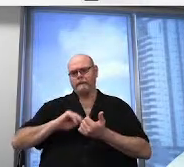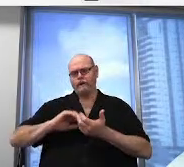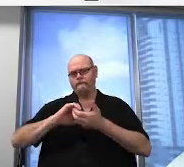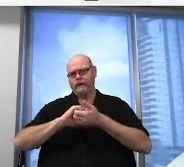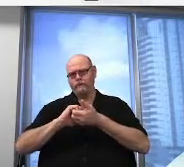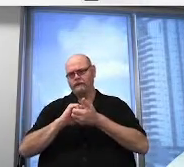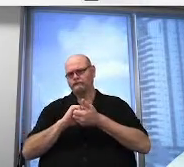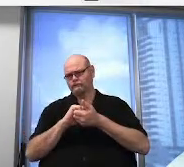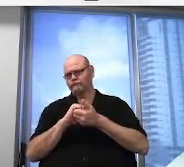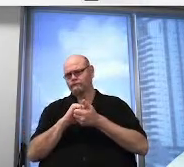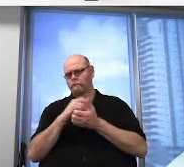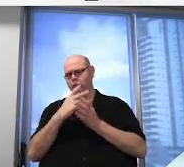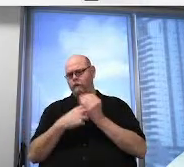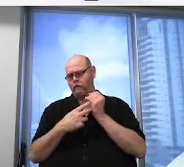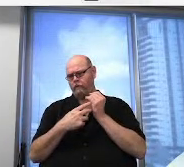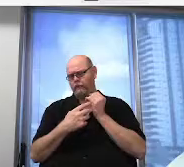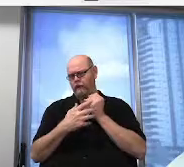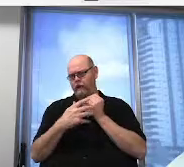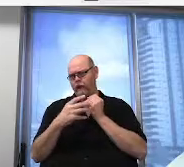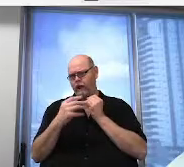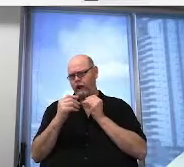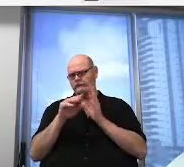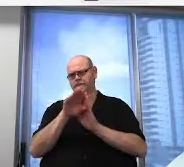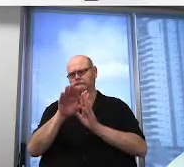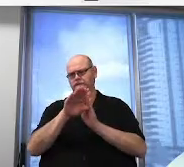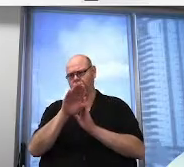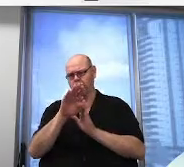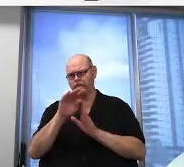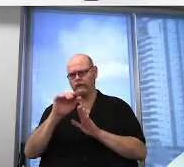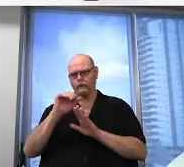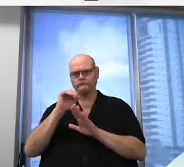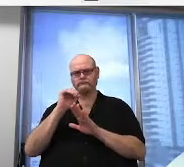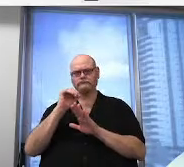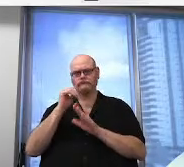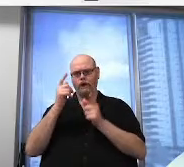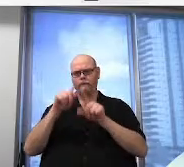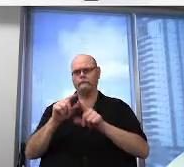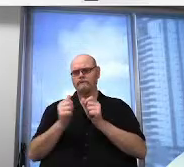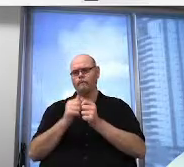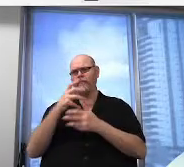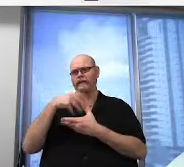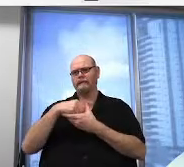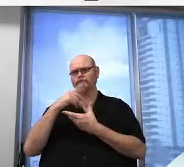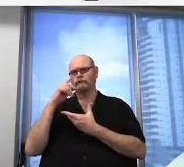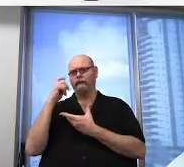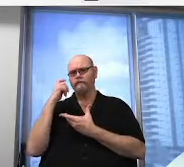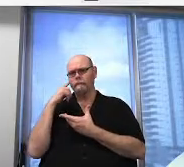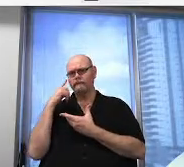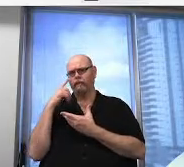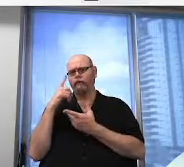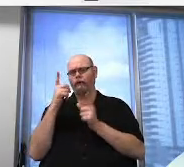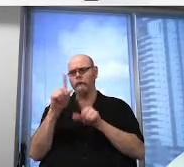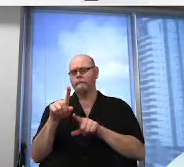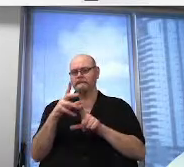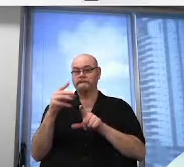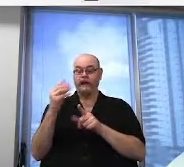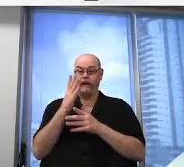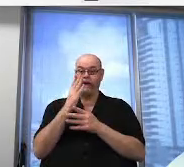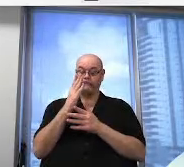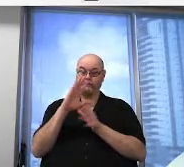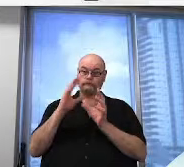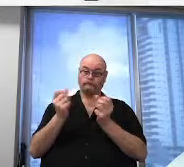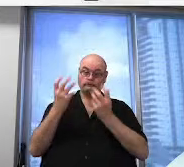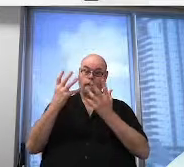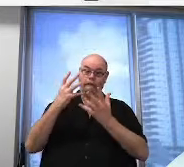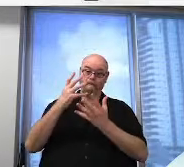Association and the Mayor's Federation. And developing those agreements that you just mentioned, those intergovernmental agreements, and what